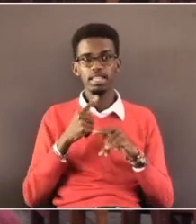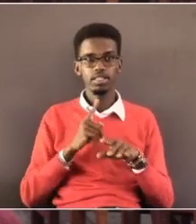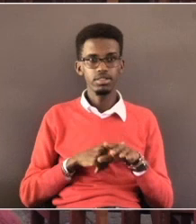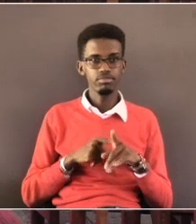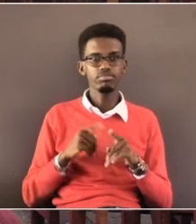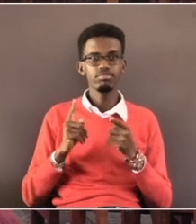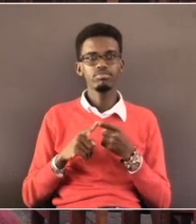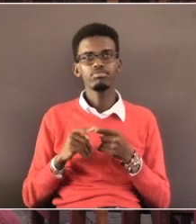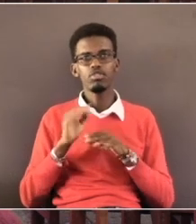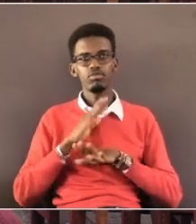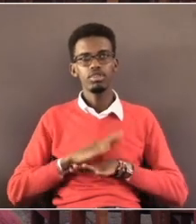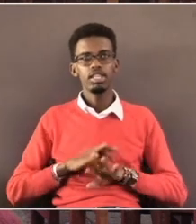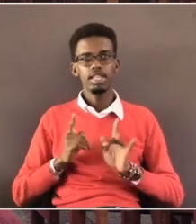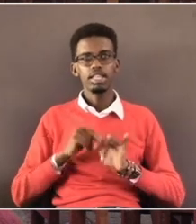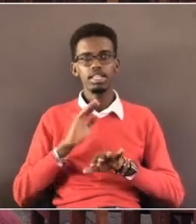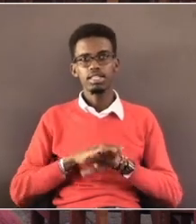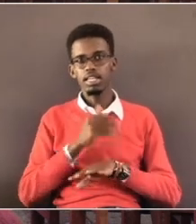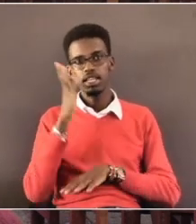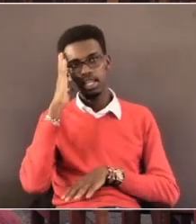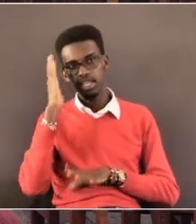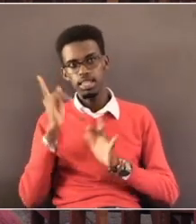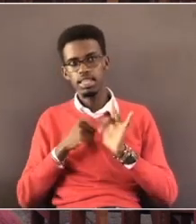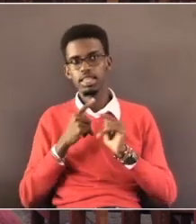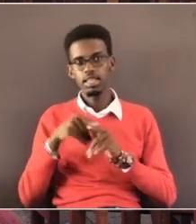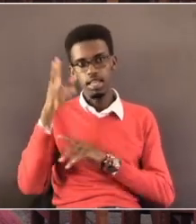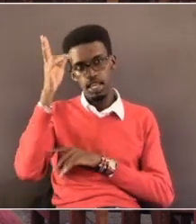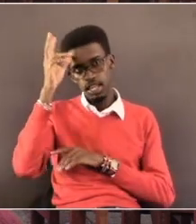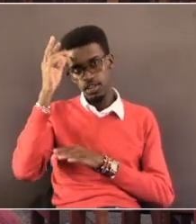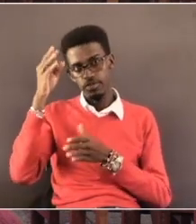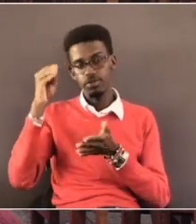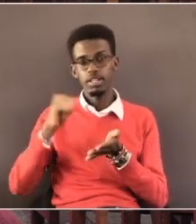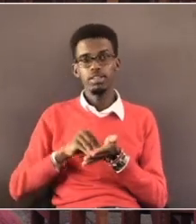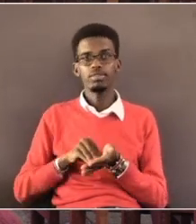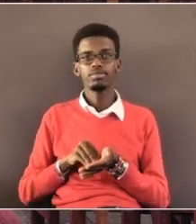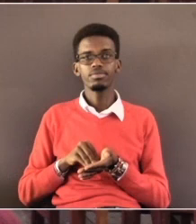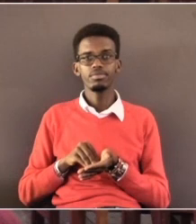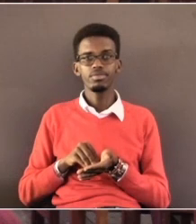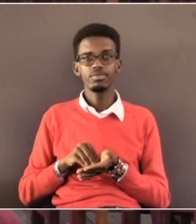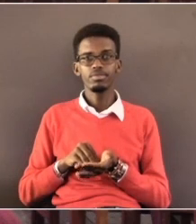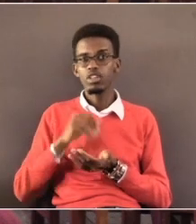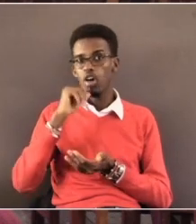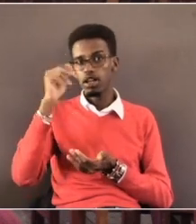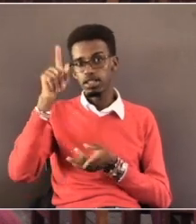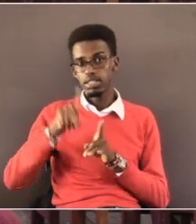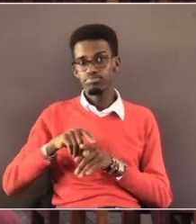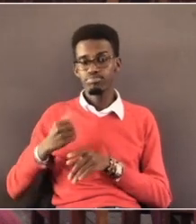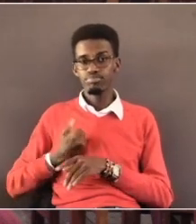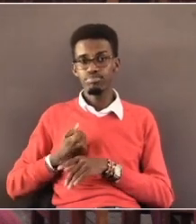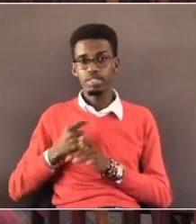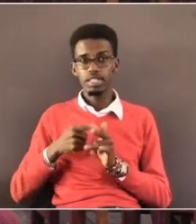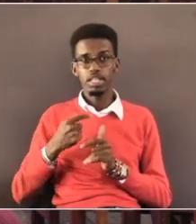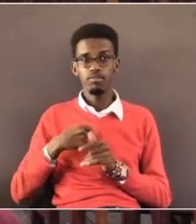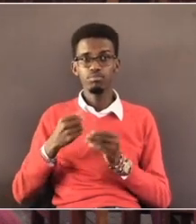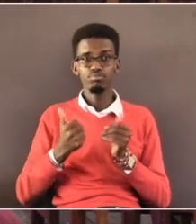have healed, is when you get another slap, and it's like, the devil did it. And it's not just the ladies, because I have